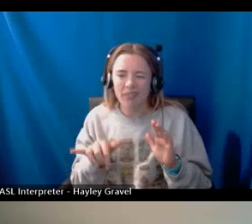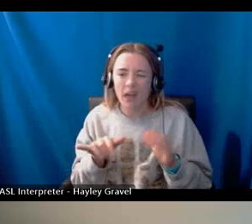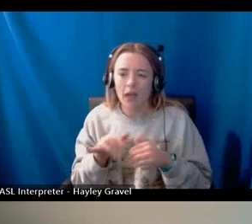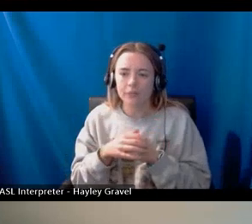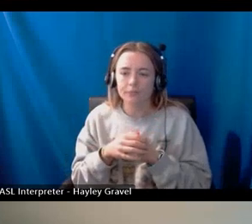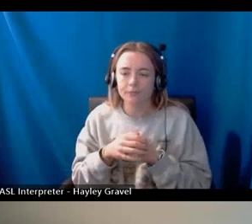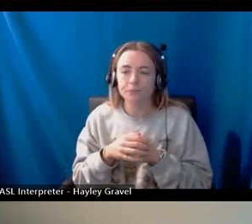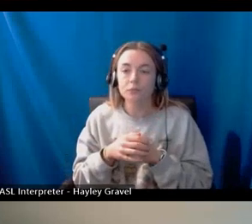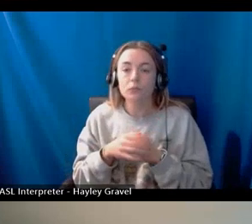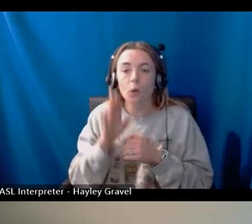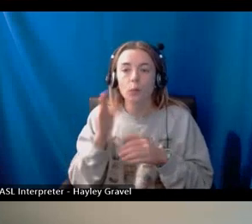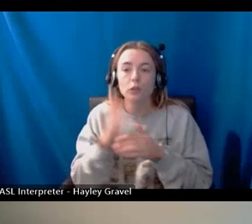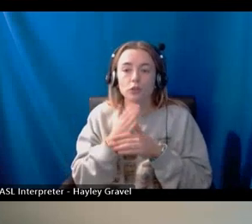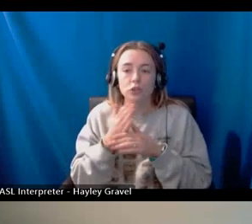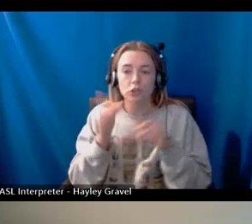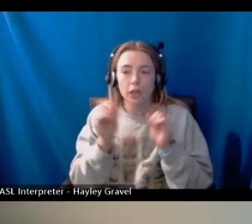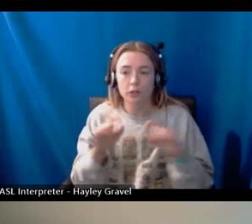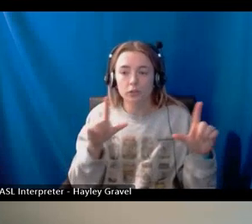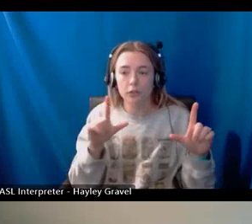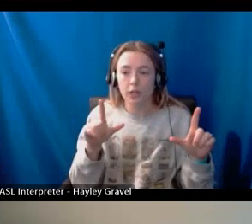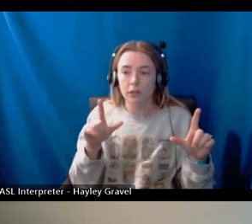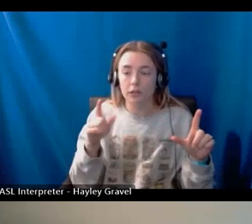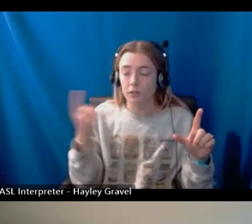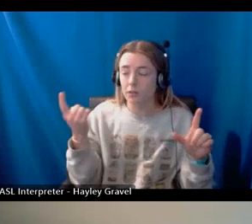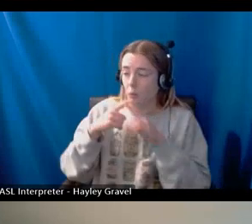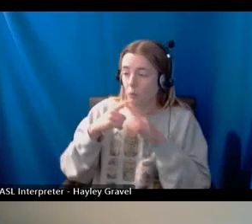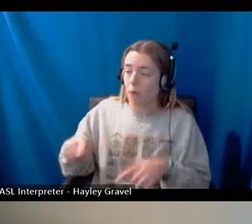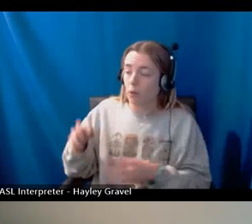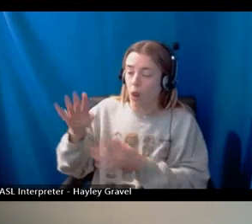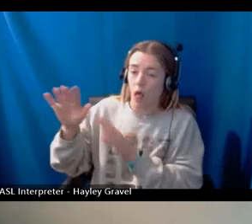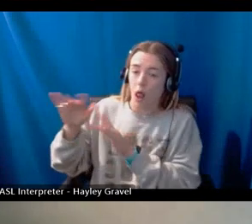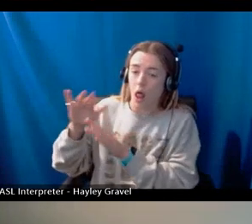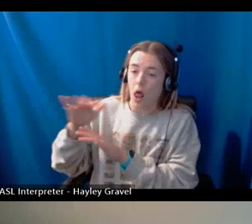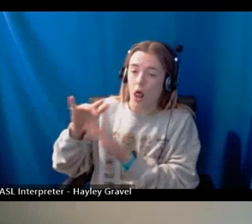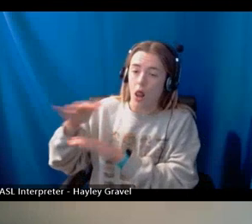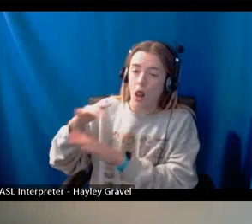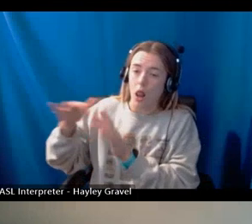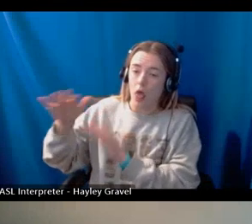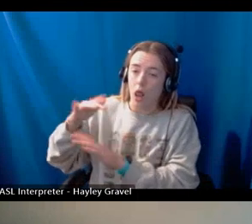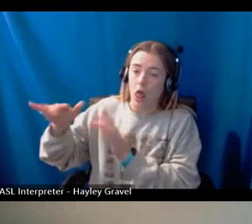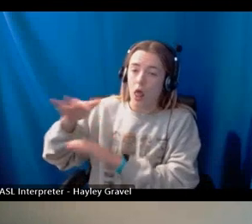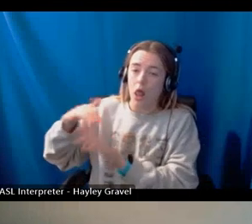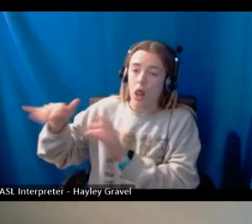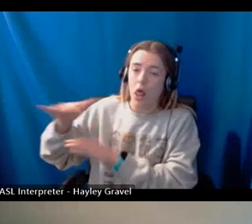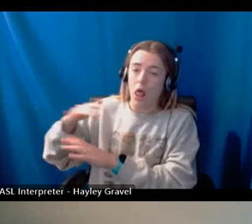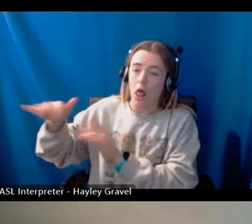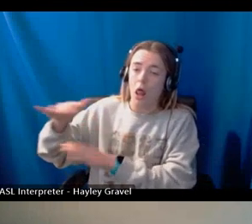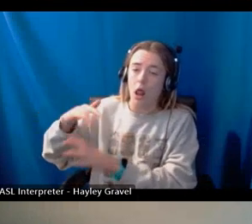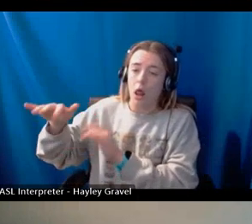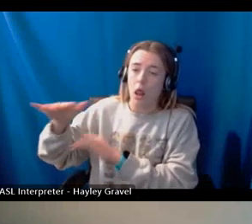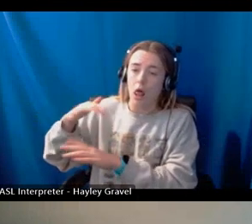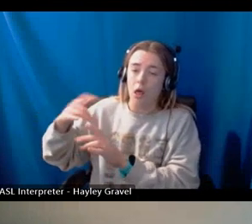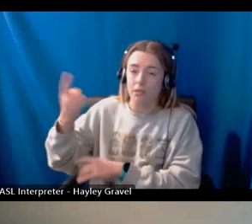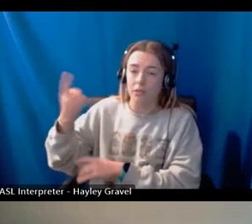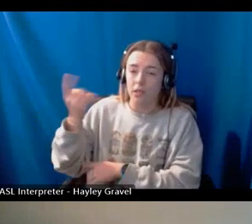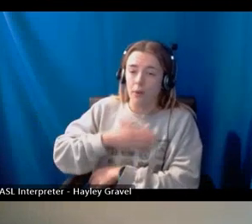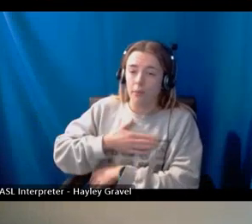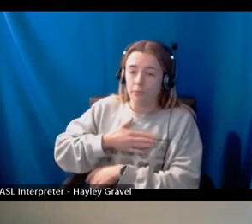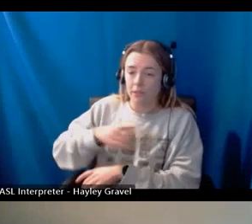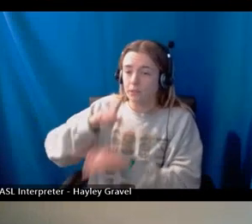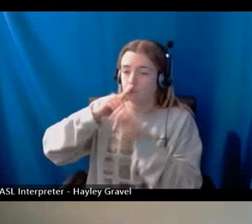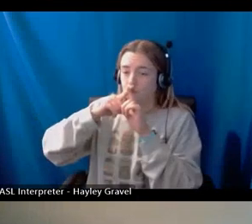that, and I am going to give you probably the most. Someone needs to mute their mic,